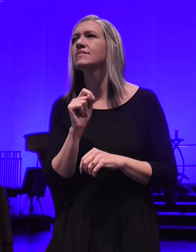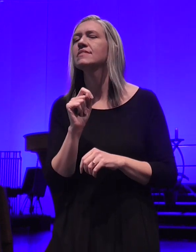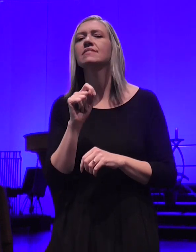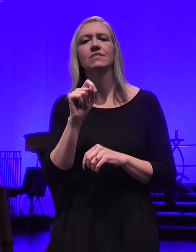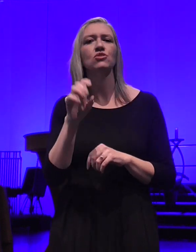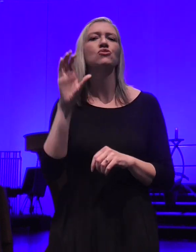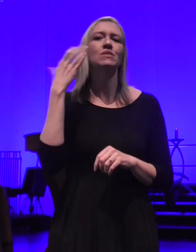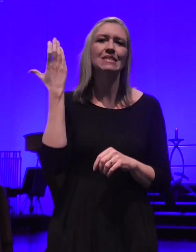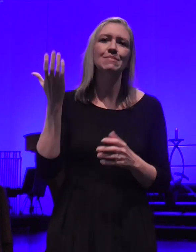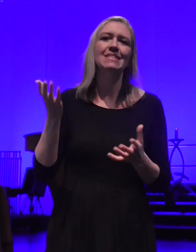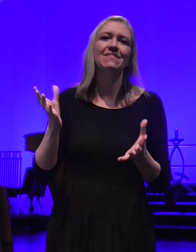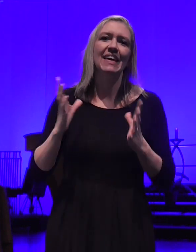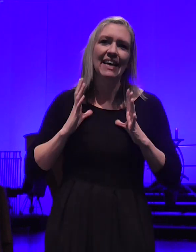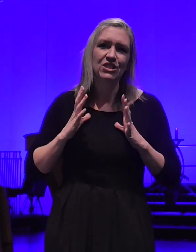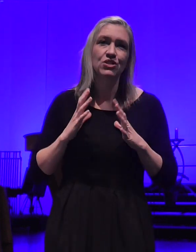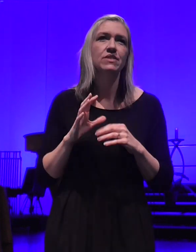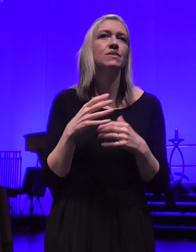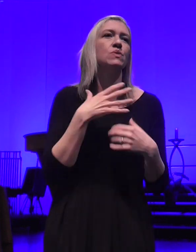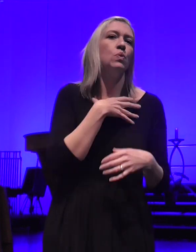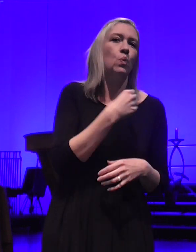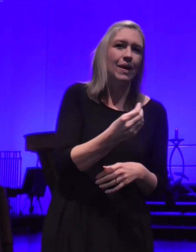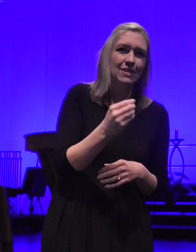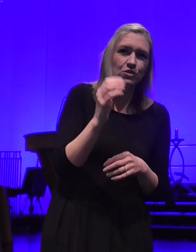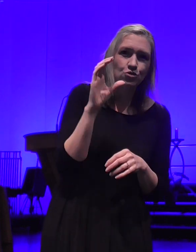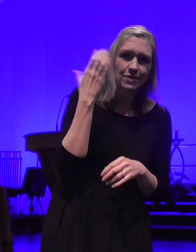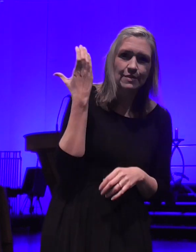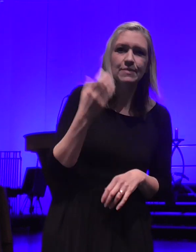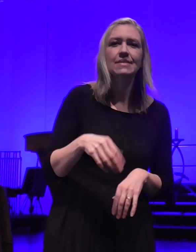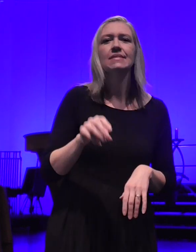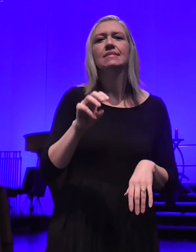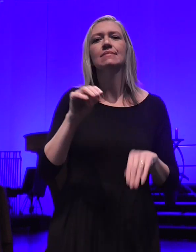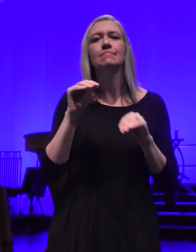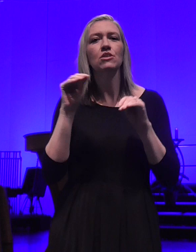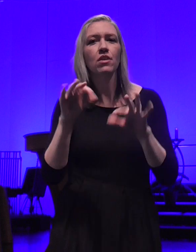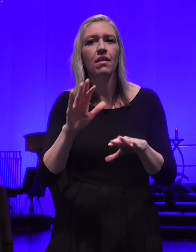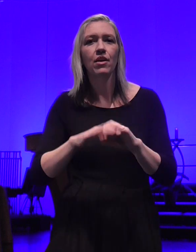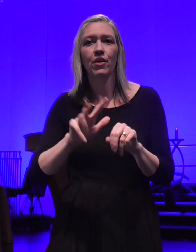Okay. A Christmas Vacation, White Christmas, Miracle on 34th Street.